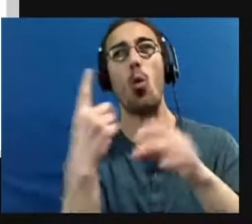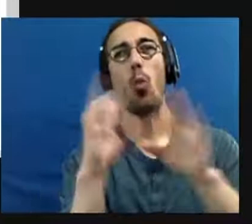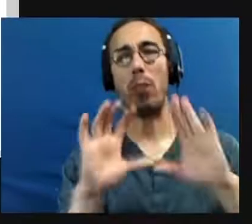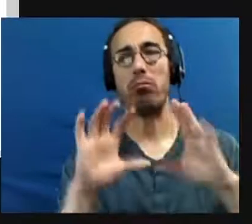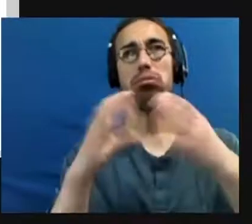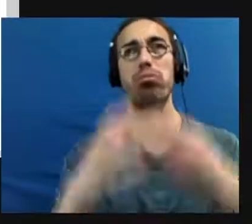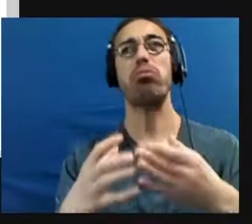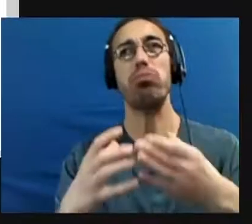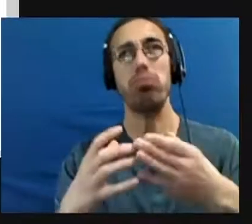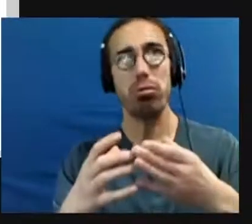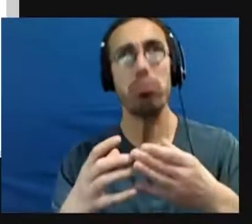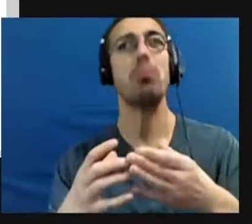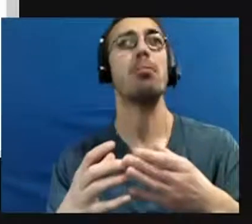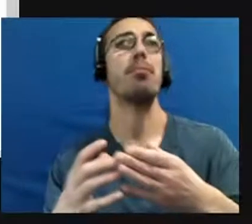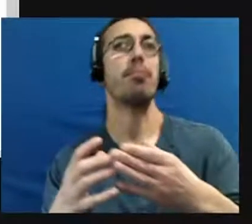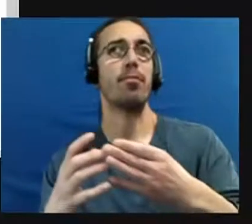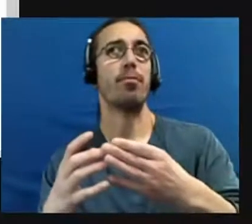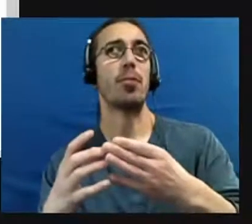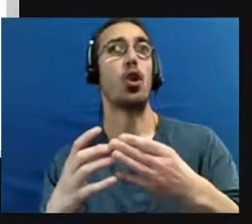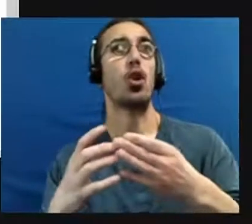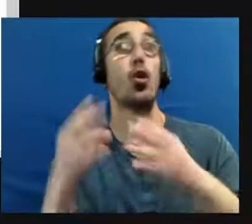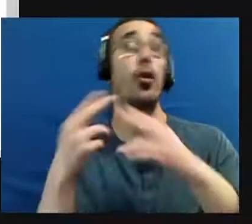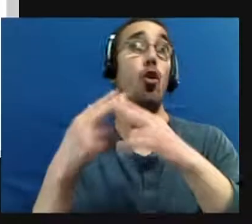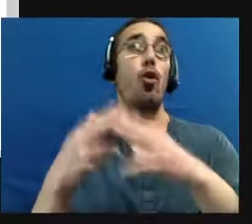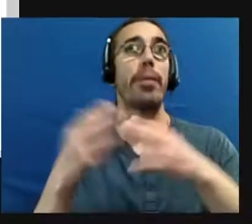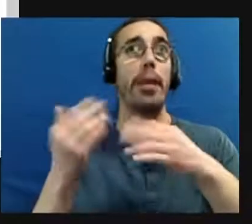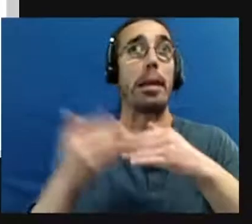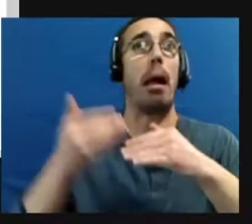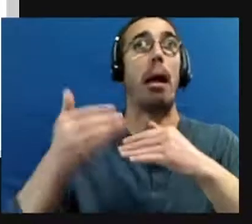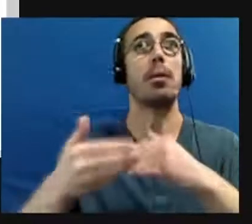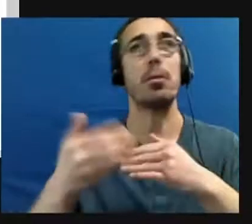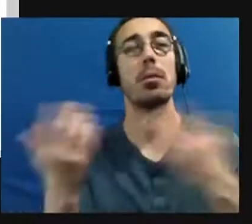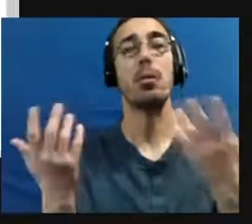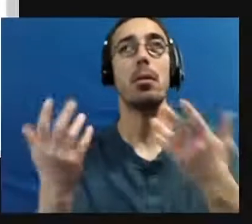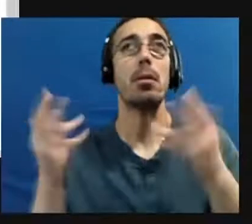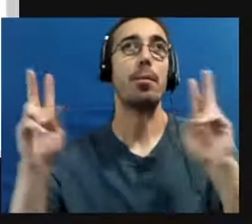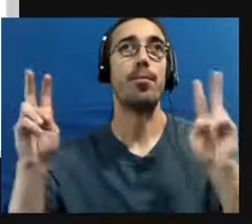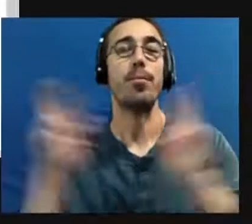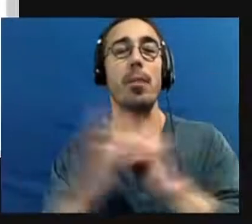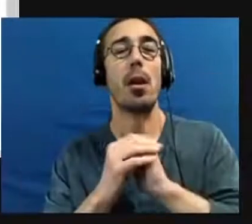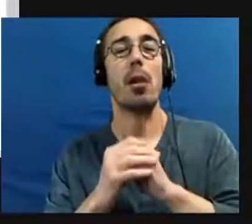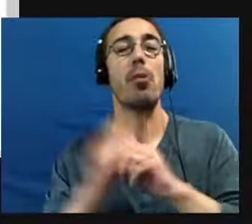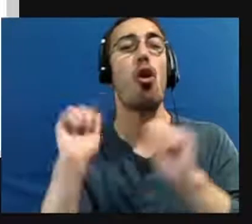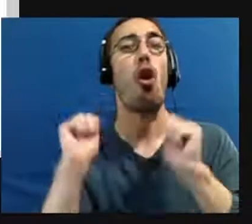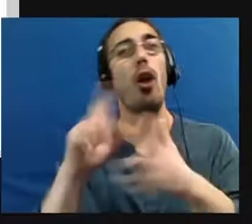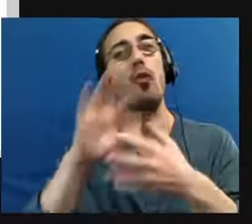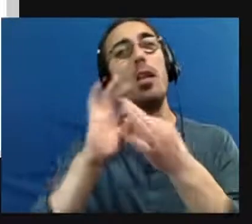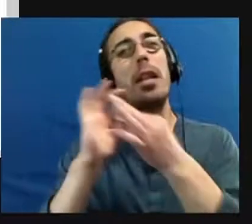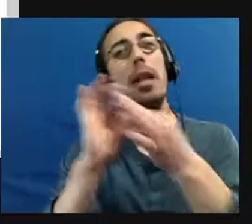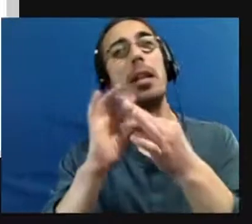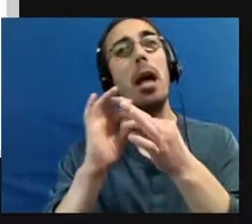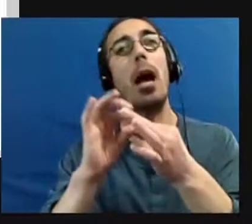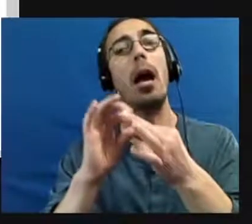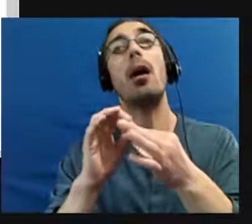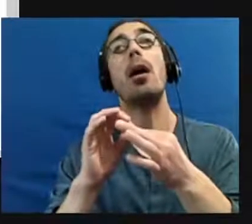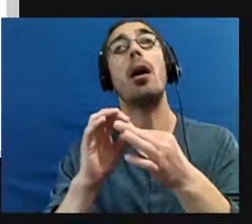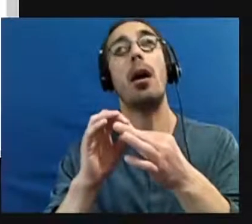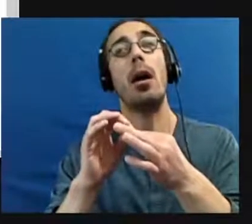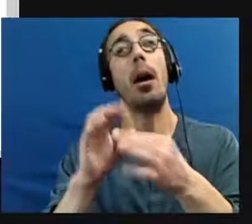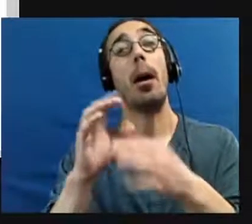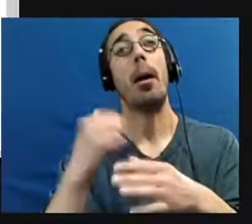or, the next, but, and they're all kind of related together. So my activism often talks